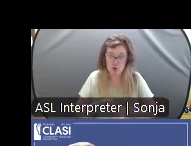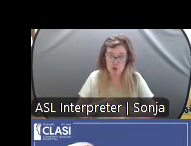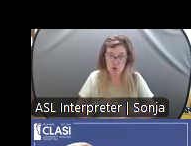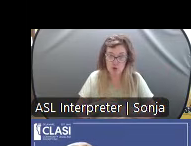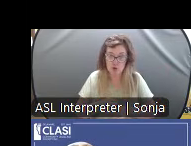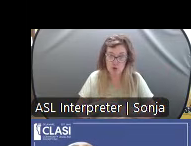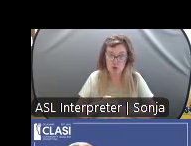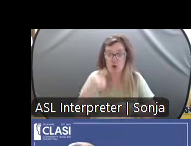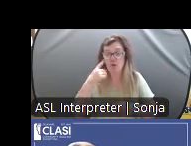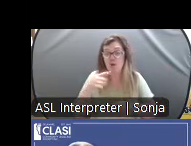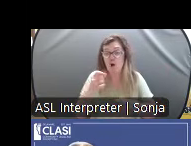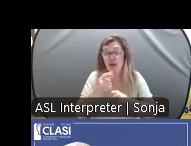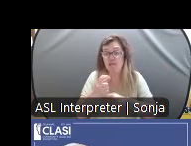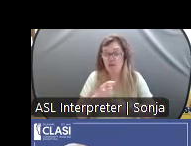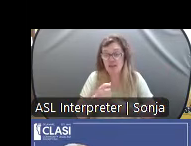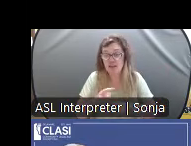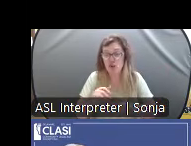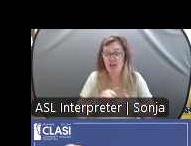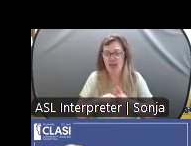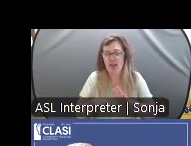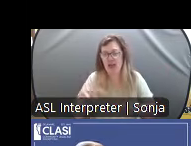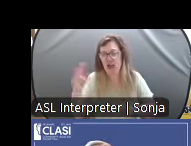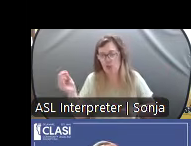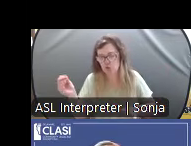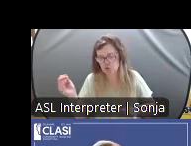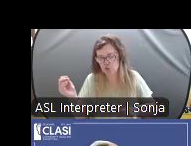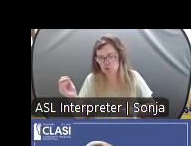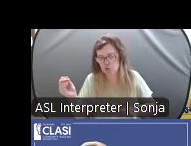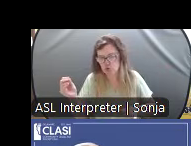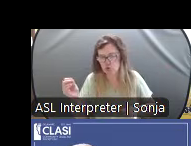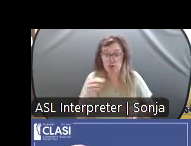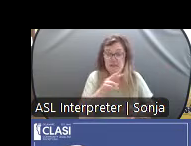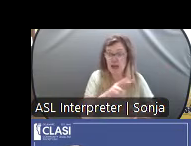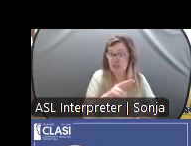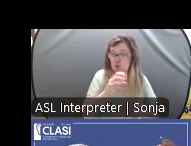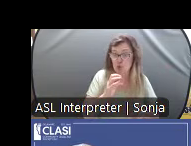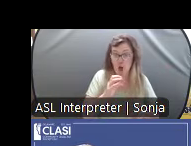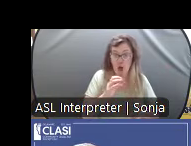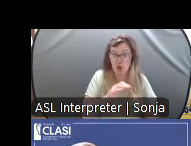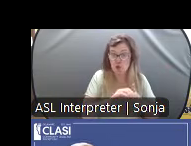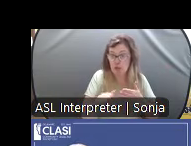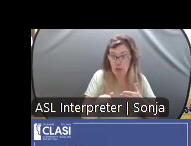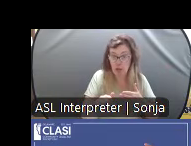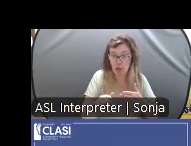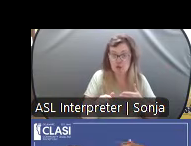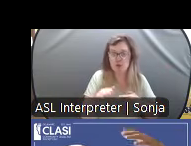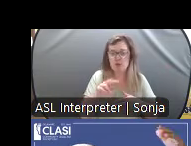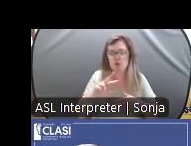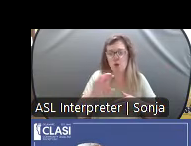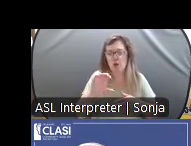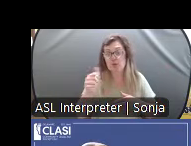for each year that you are out. So instead of $200 a month, if you're out 1 year, it's 210. If you're out 2 years,